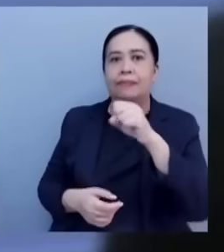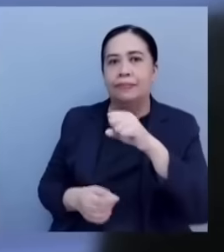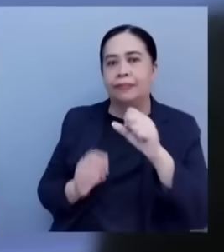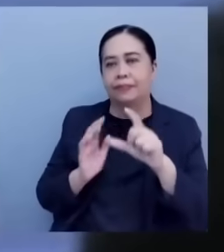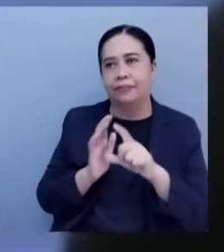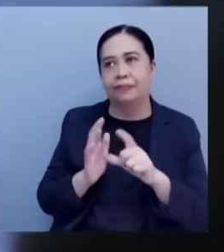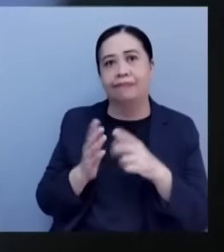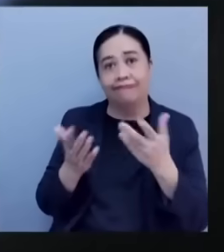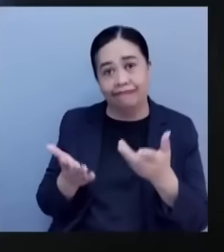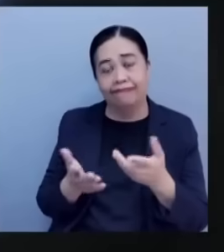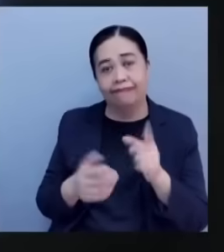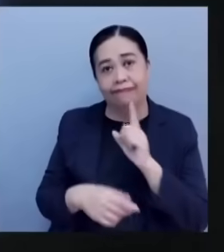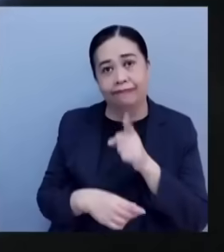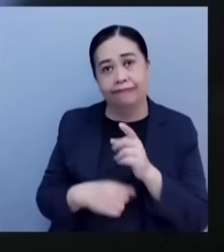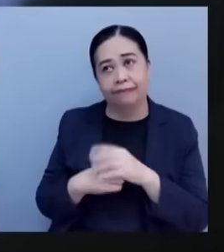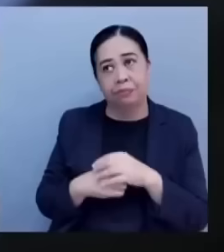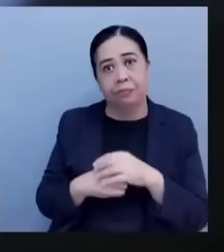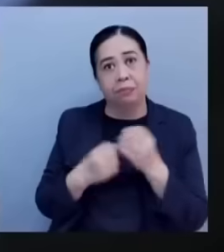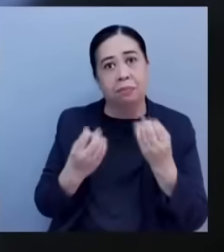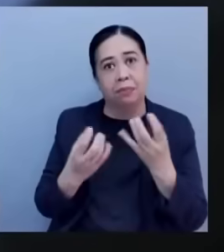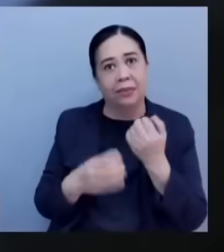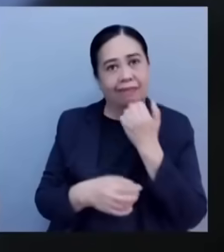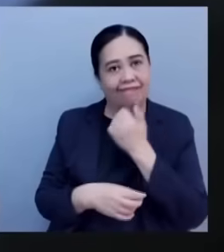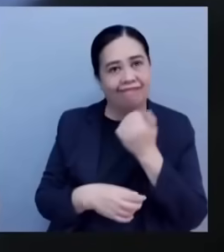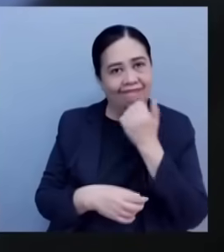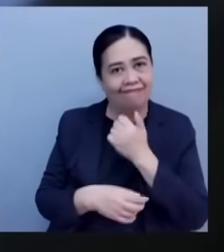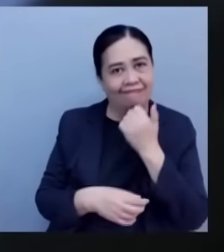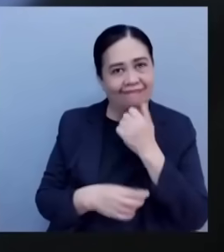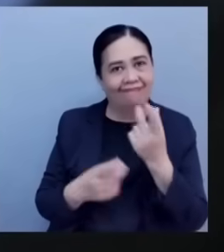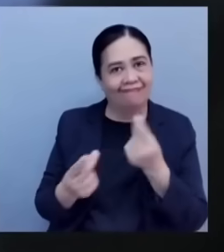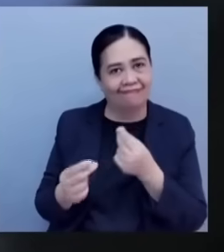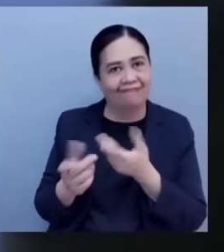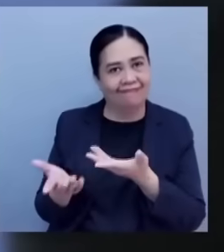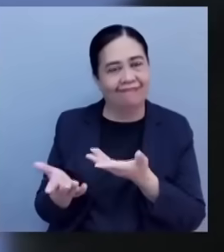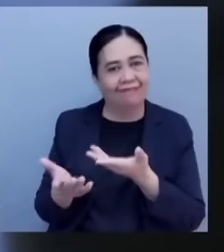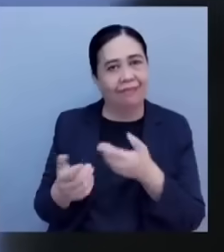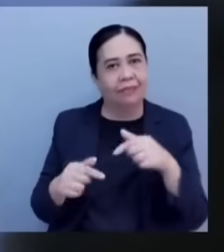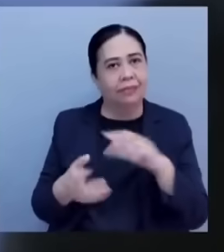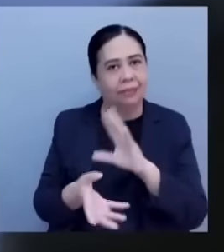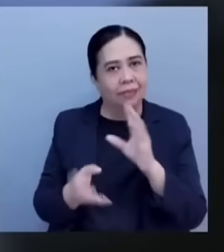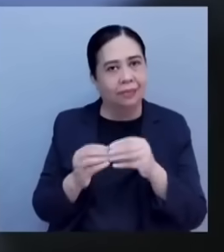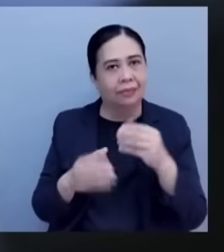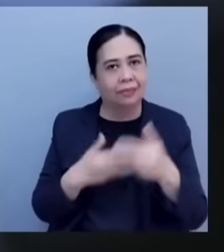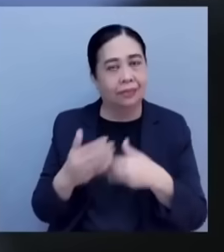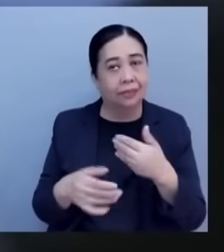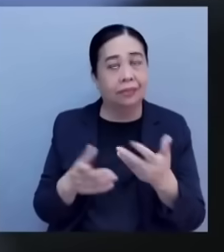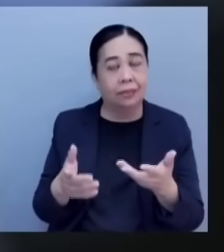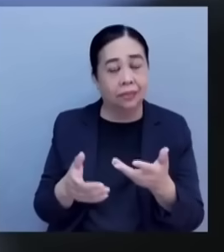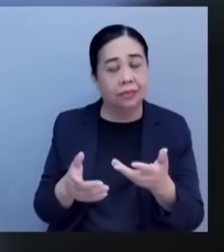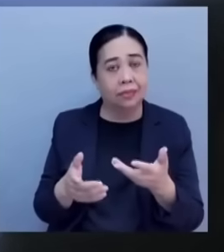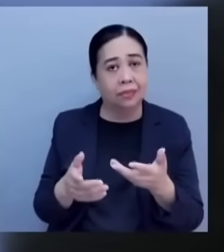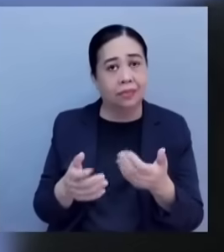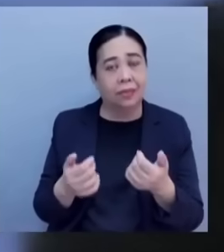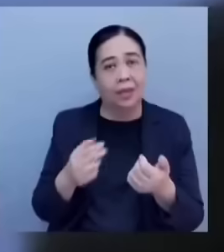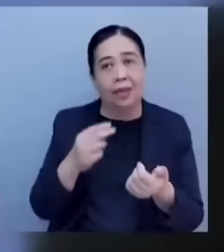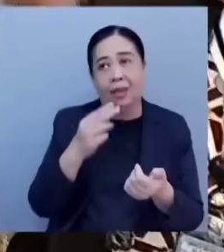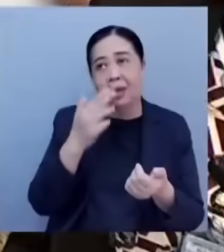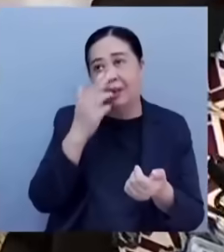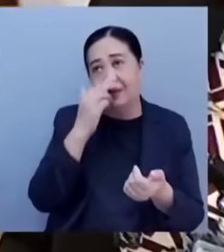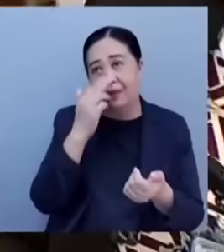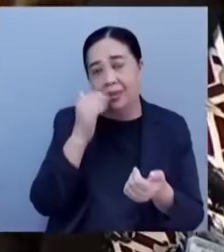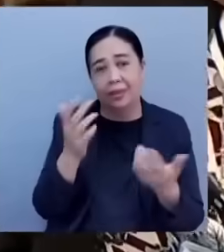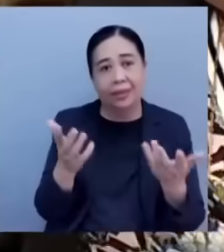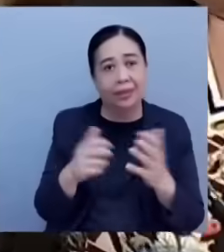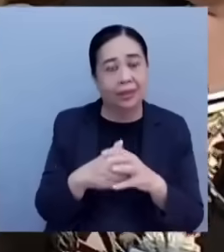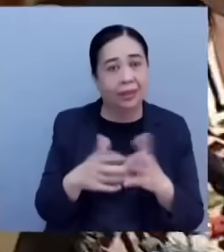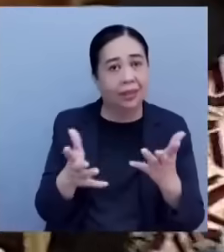that's really one of the many irregularities that attended this entire process. And the funny thing here is, and we point this out in the